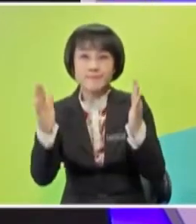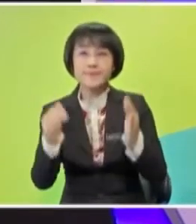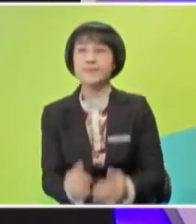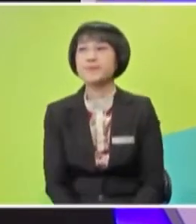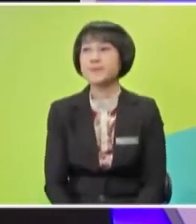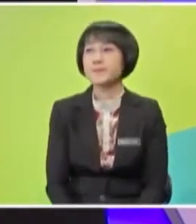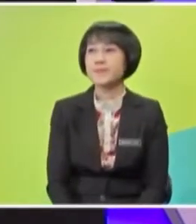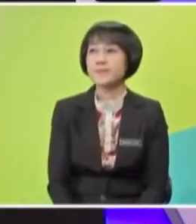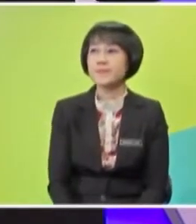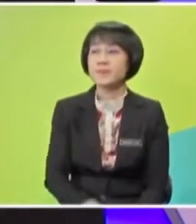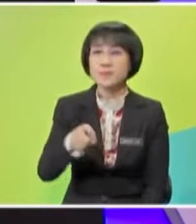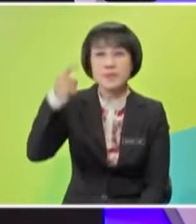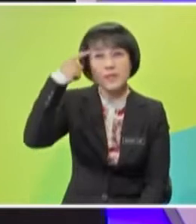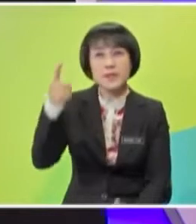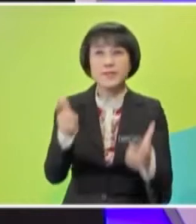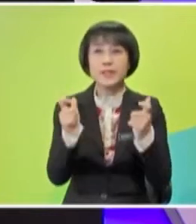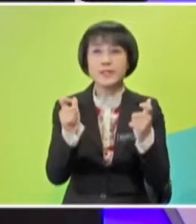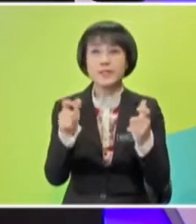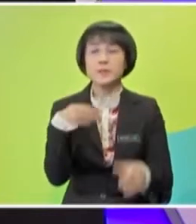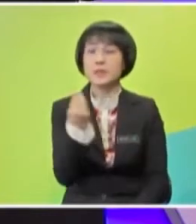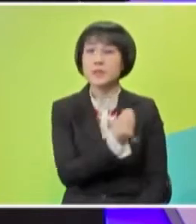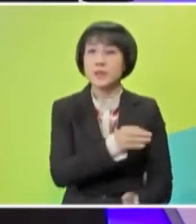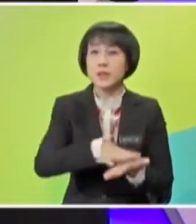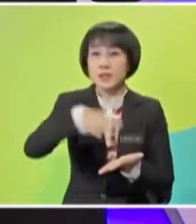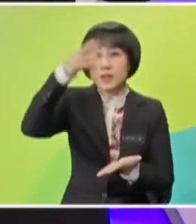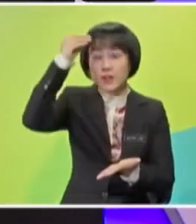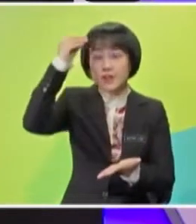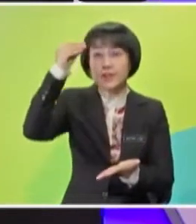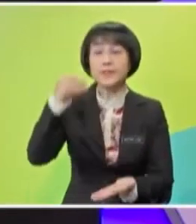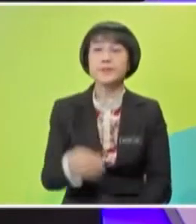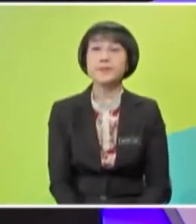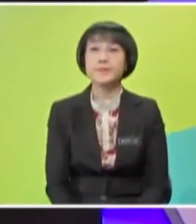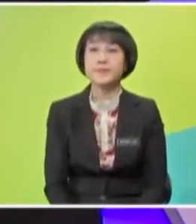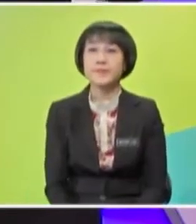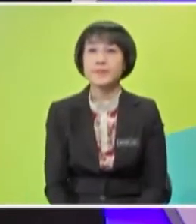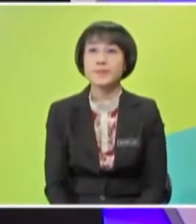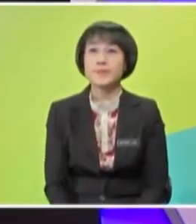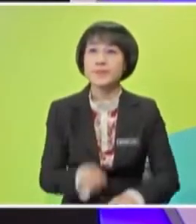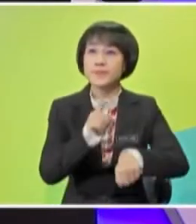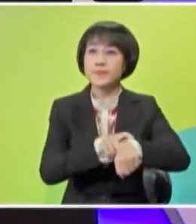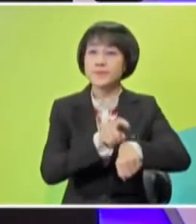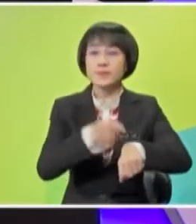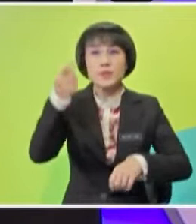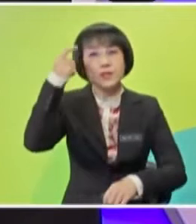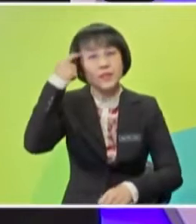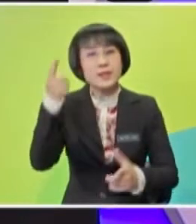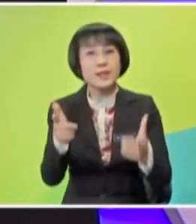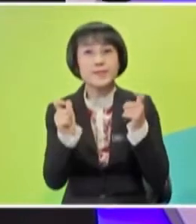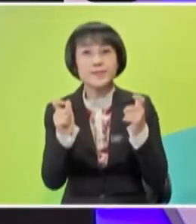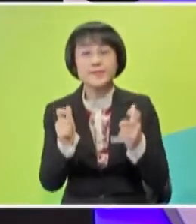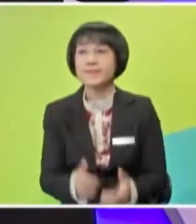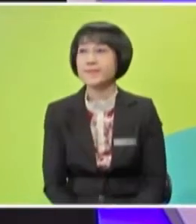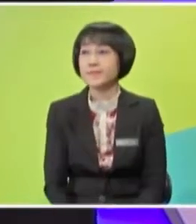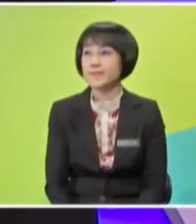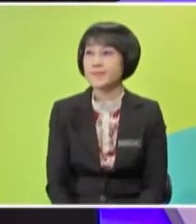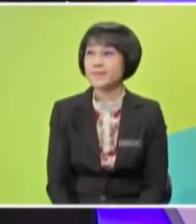So you need to do it fast. Alright. Because we are learning, so you are going to have some time to think. But